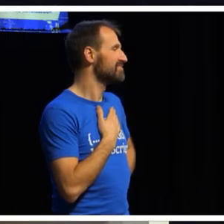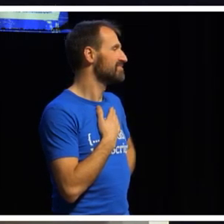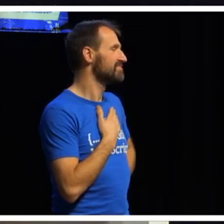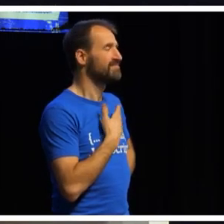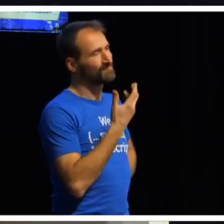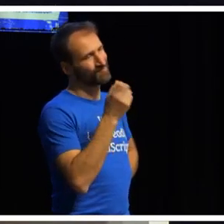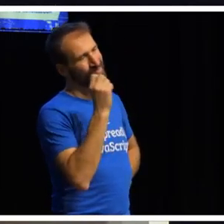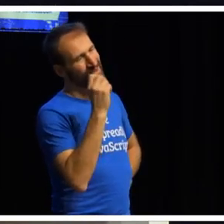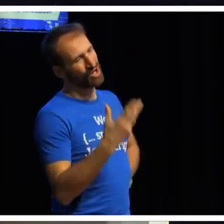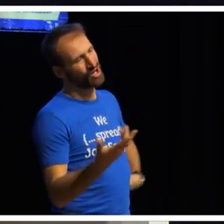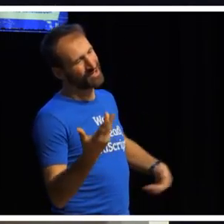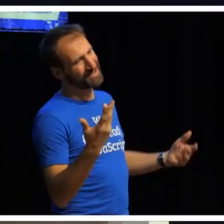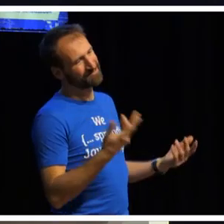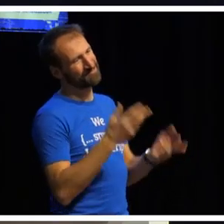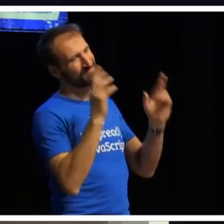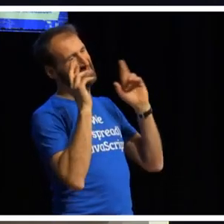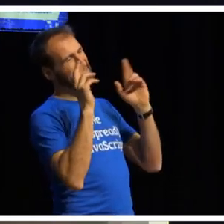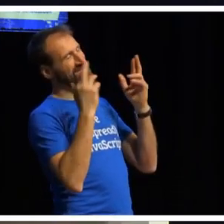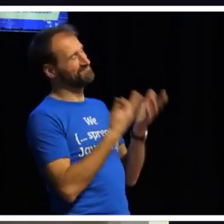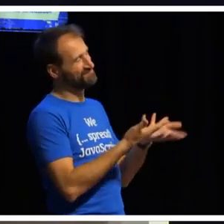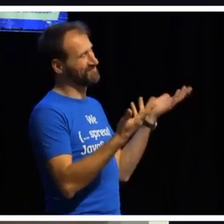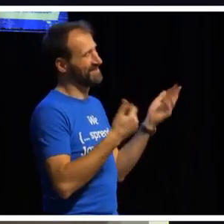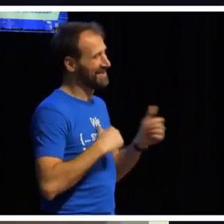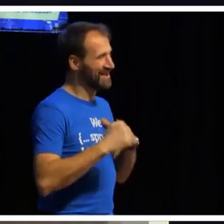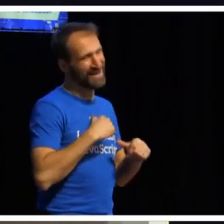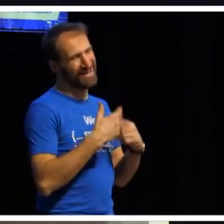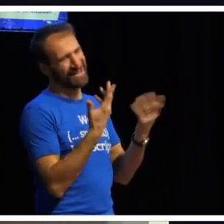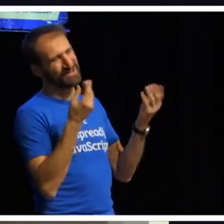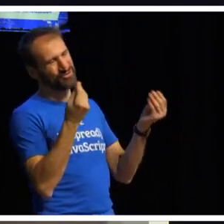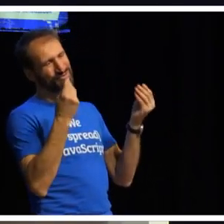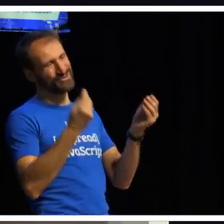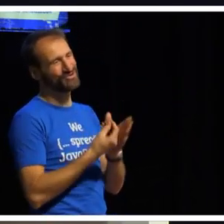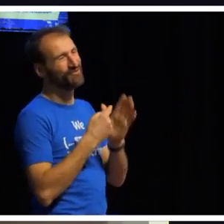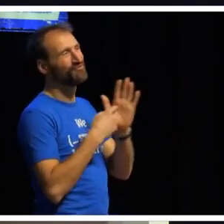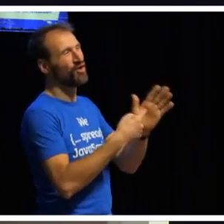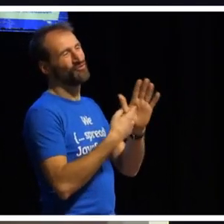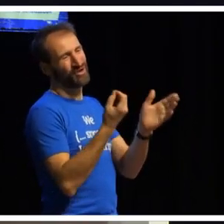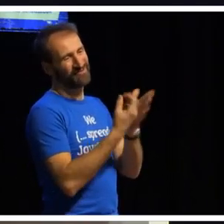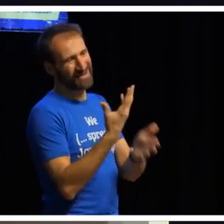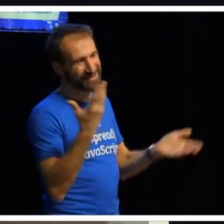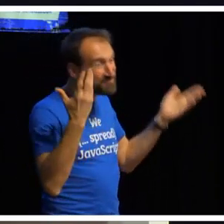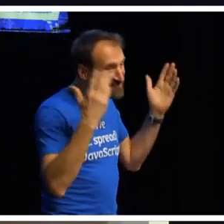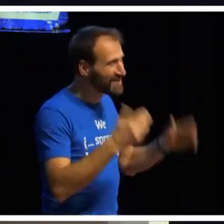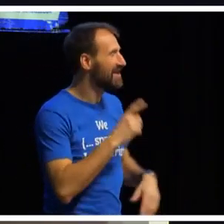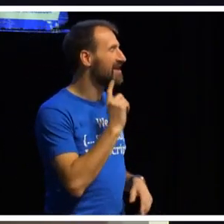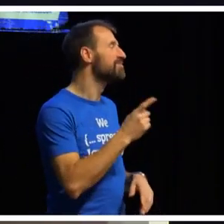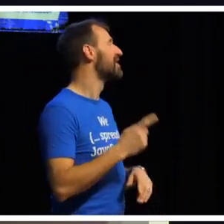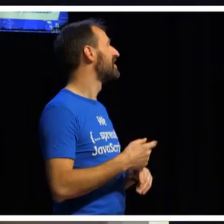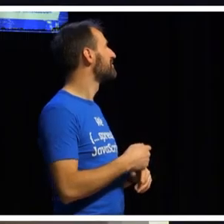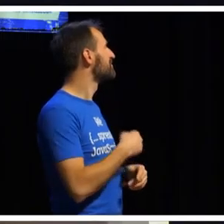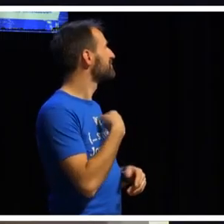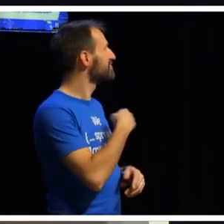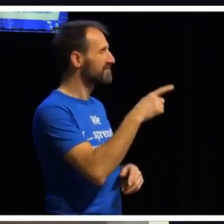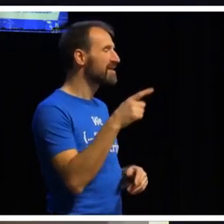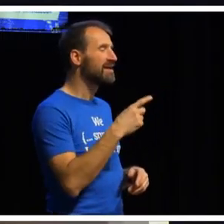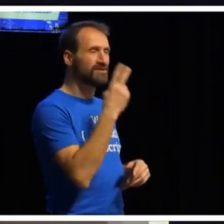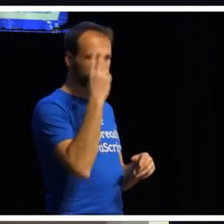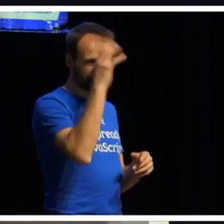OK, you'll have to trust me on this. It worked just a few minutes ago. But yeah, so it should be this easy. You've